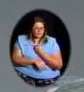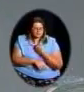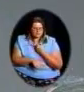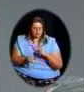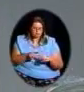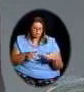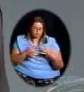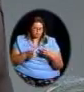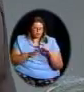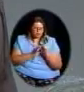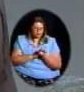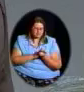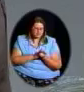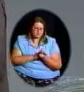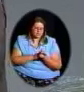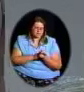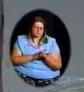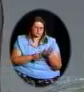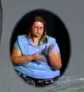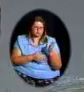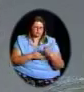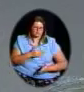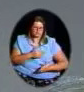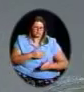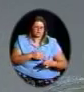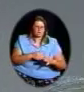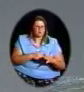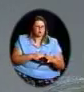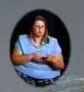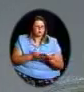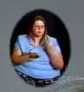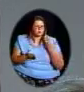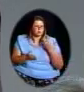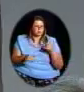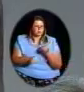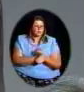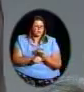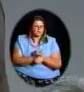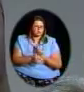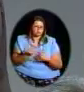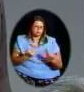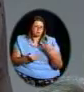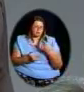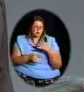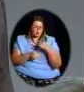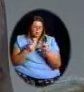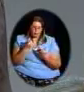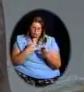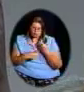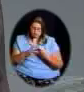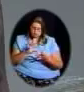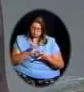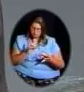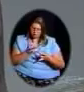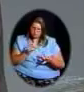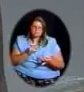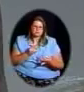as Luann did with the pre-algebra, questions you might have or comments about things that we might do a little